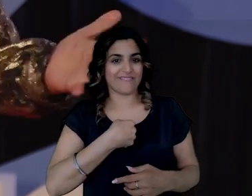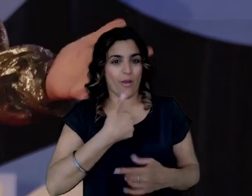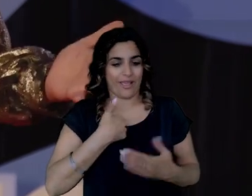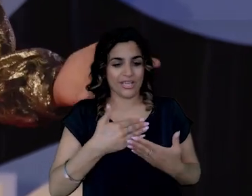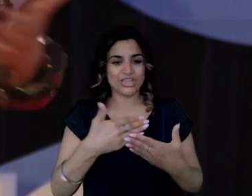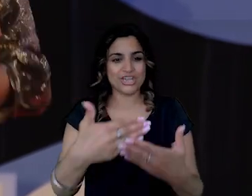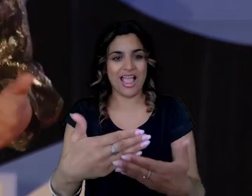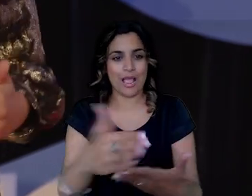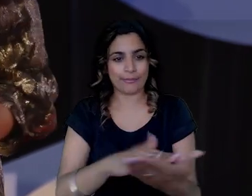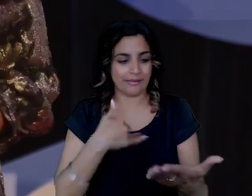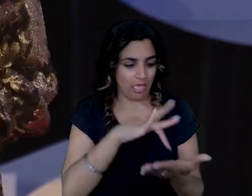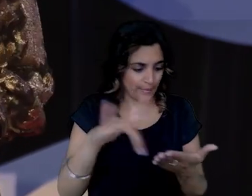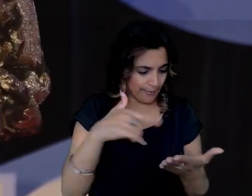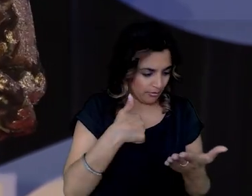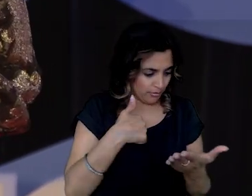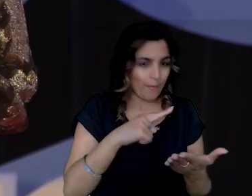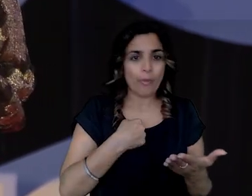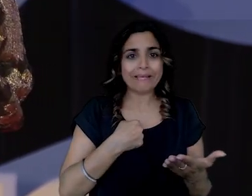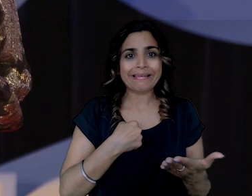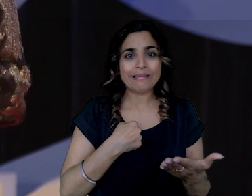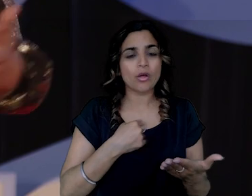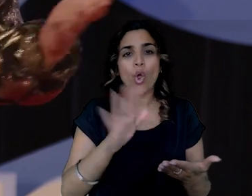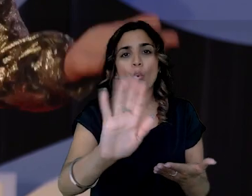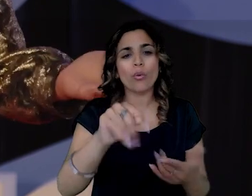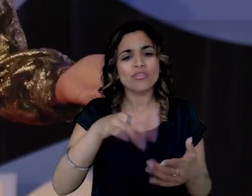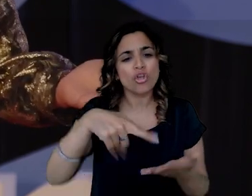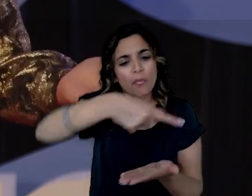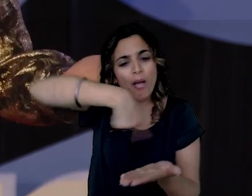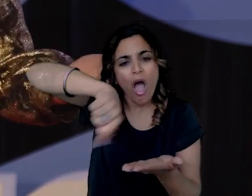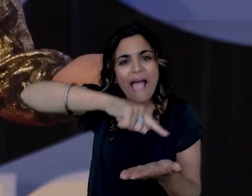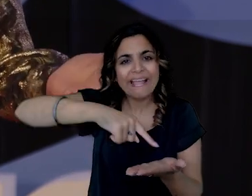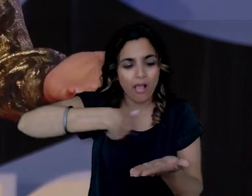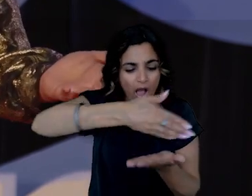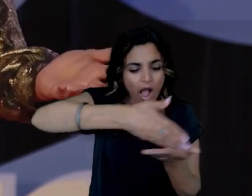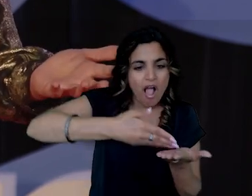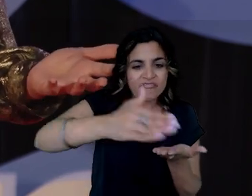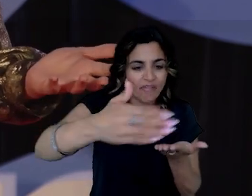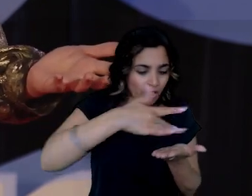then we think there's none left for us but it's not pie